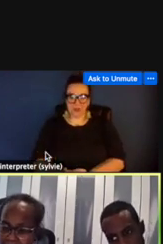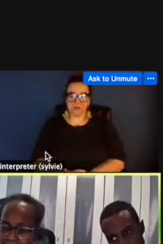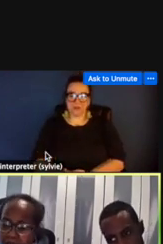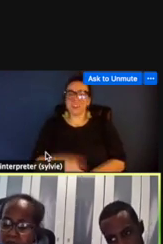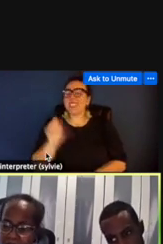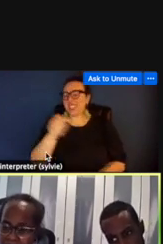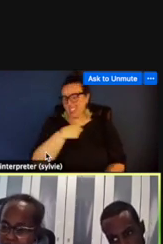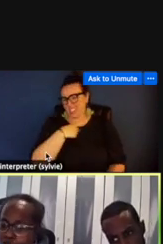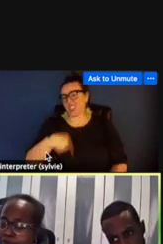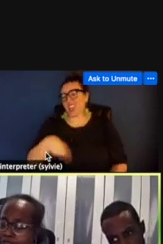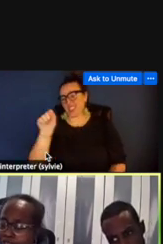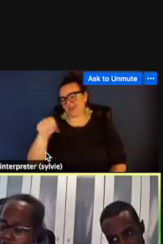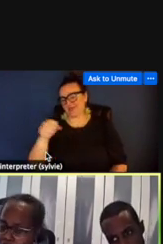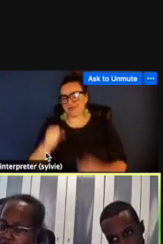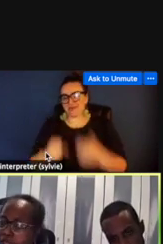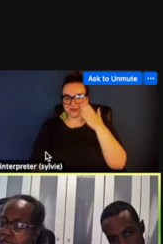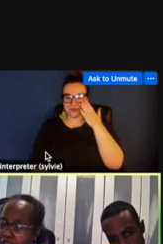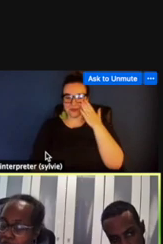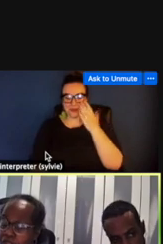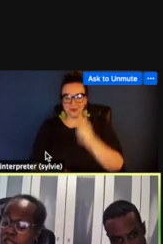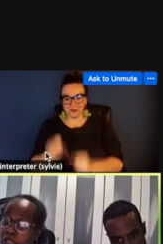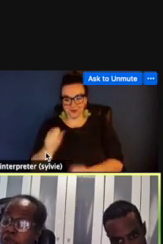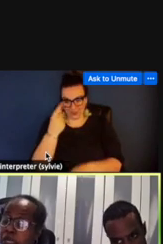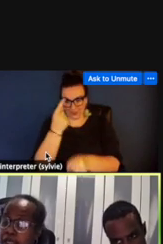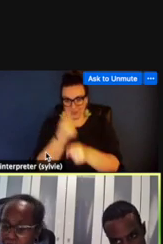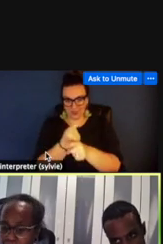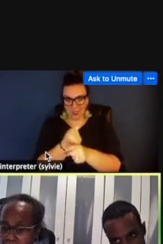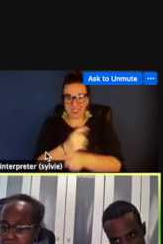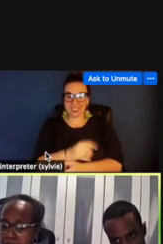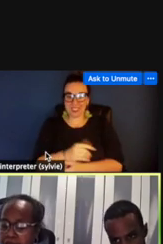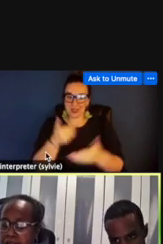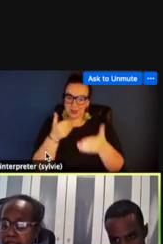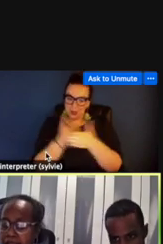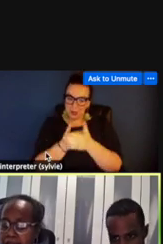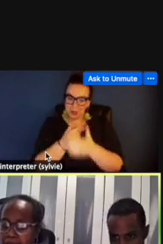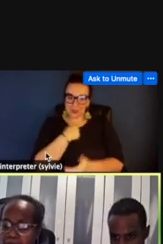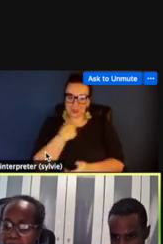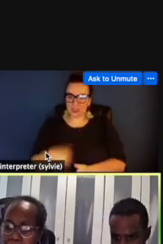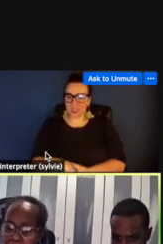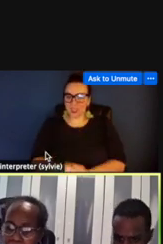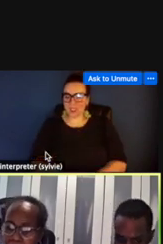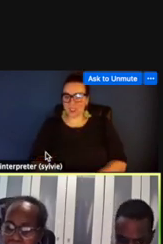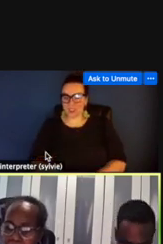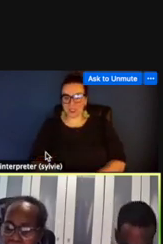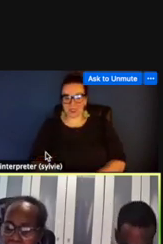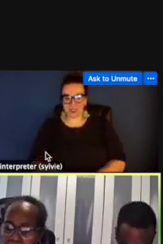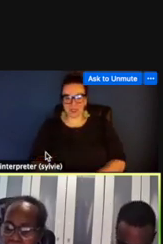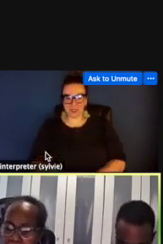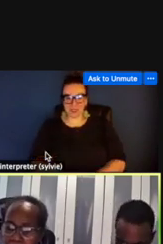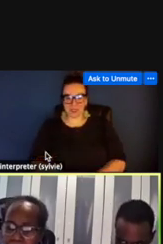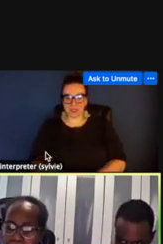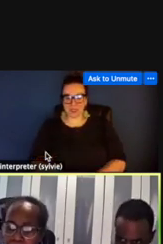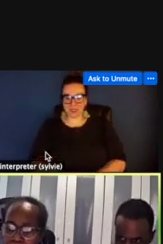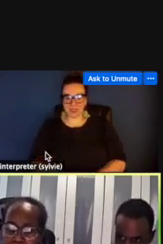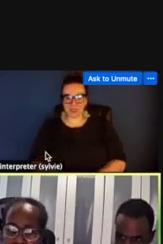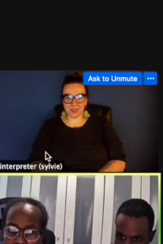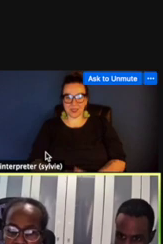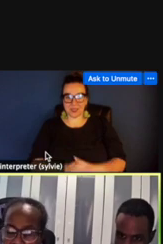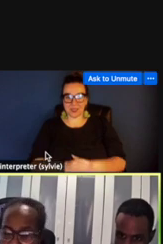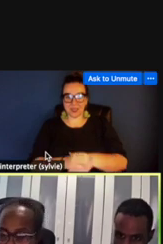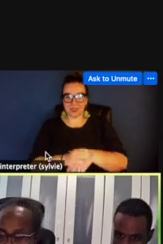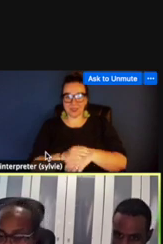China. Right. It does remind you of China. It's very close. Okay. So you can see. Well, actually, China's not.